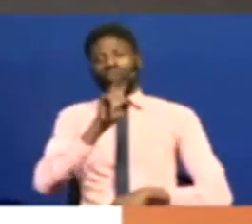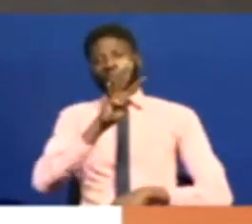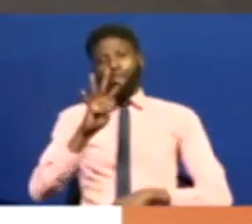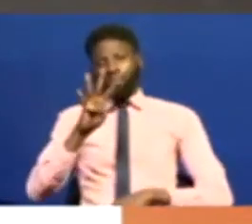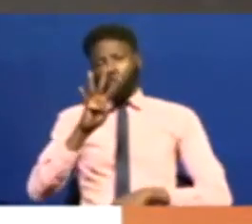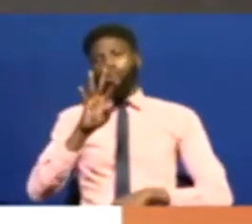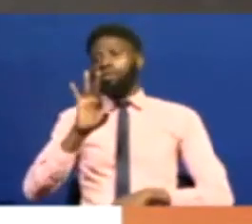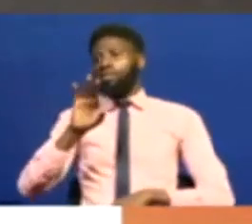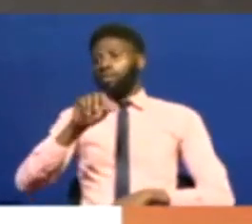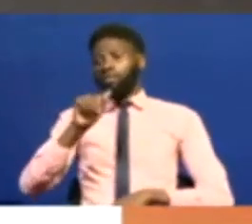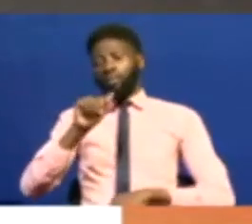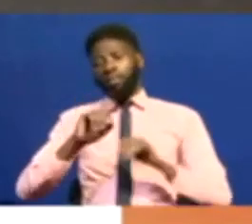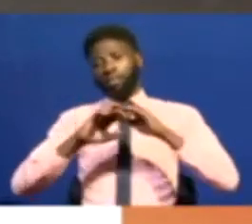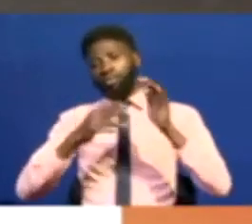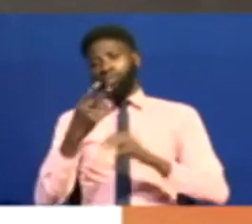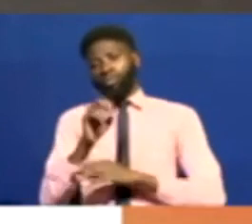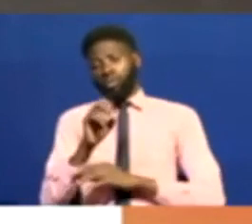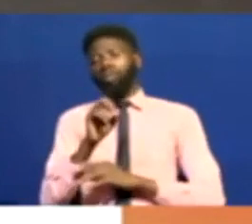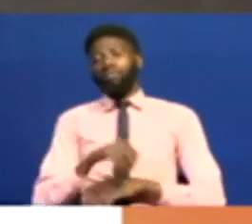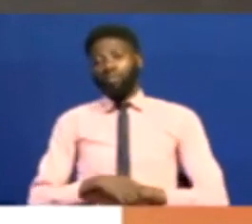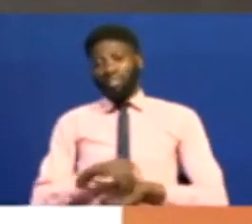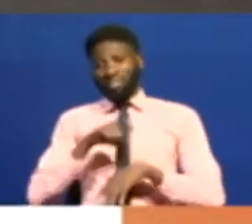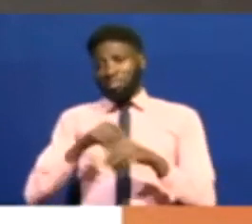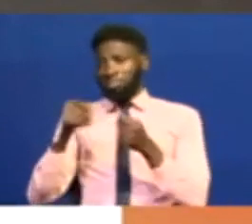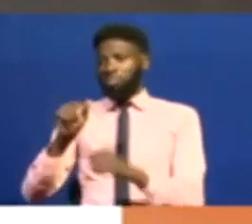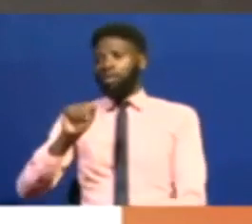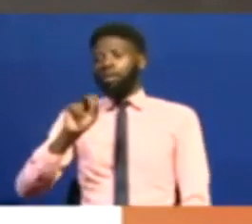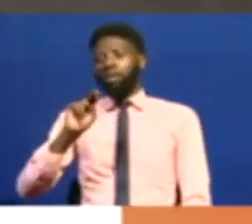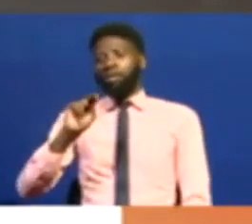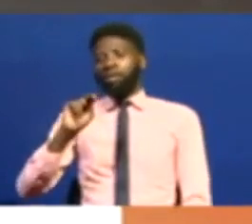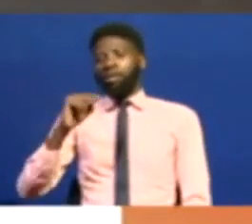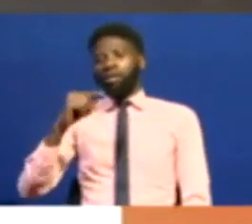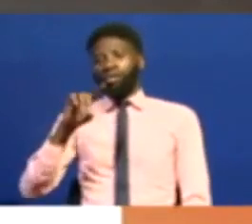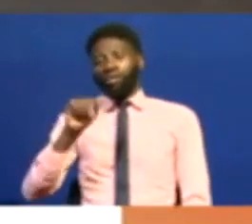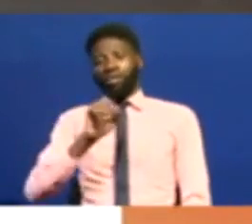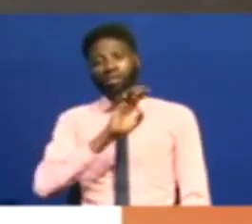20 women's World Cup qualifiers after beating Angola 4-0 at the Estadio